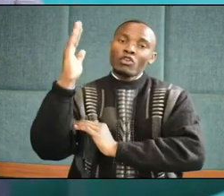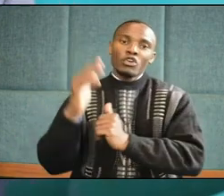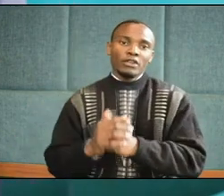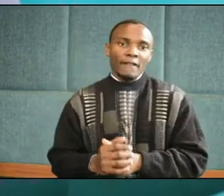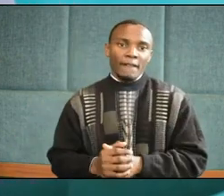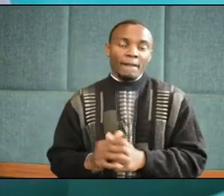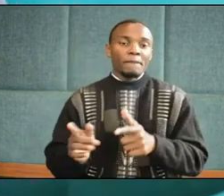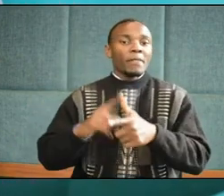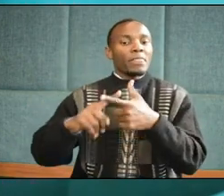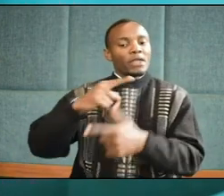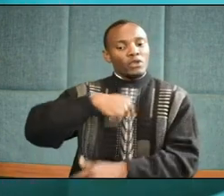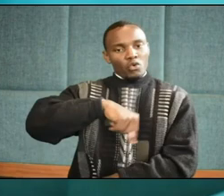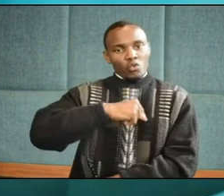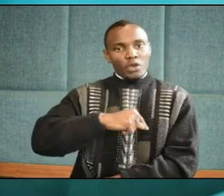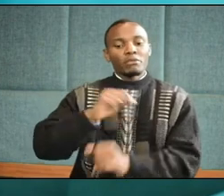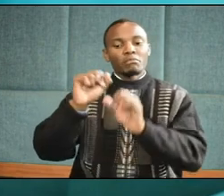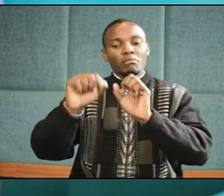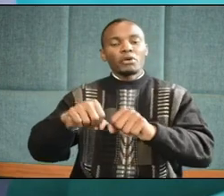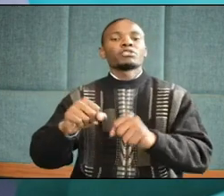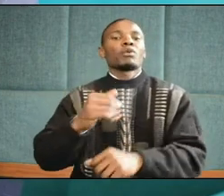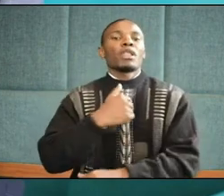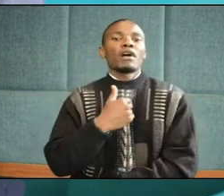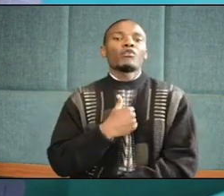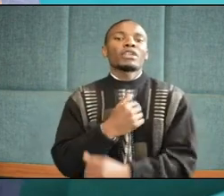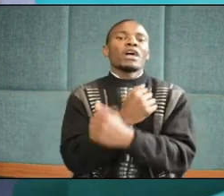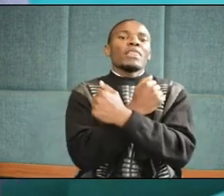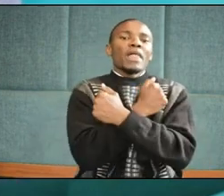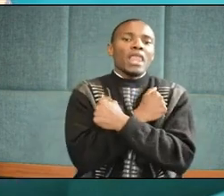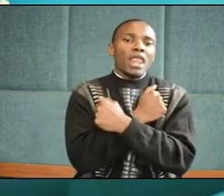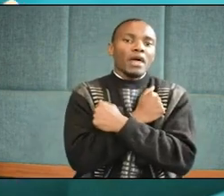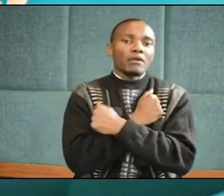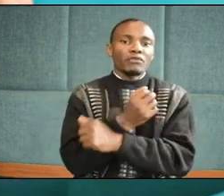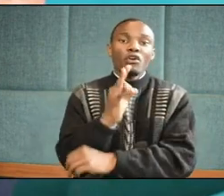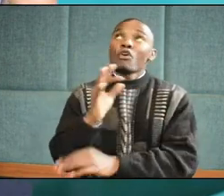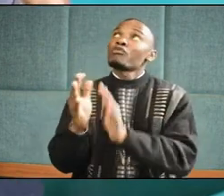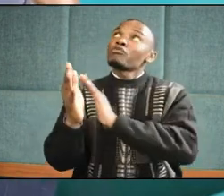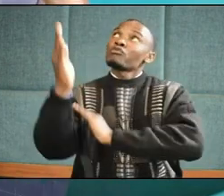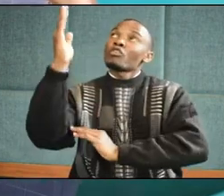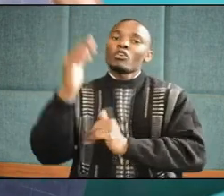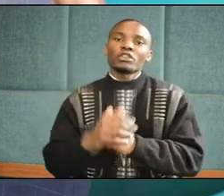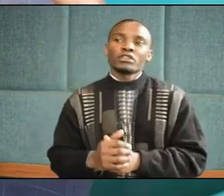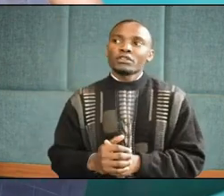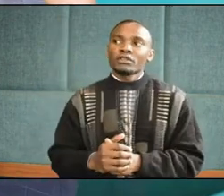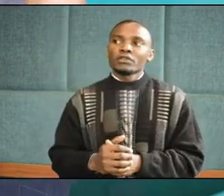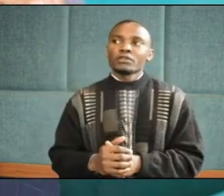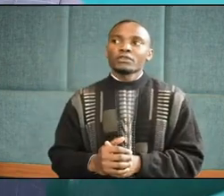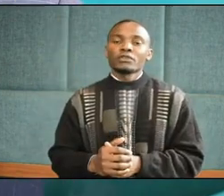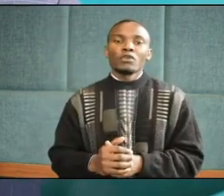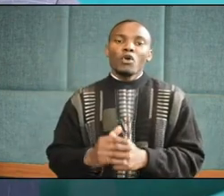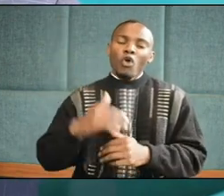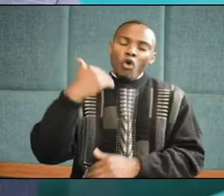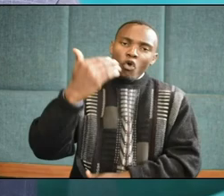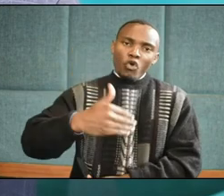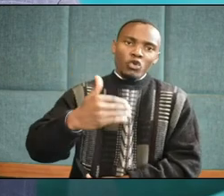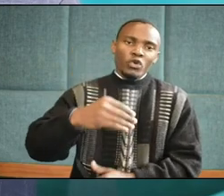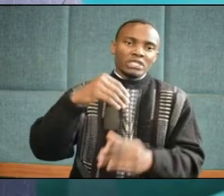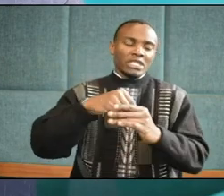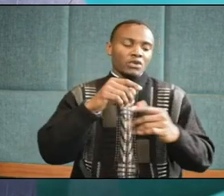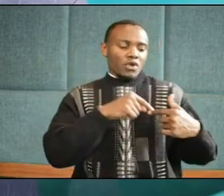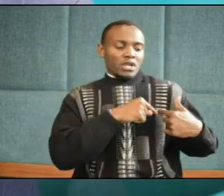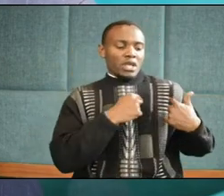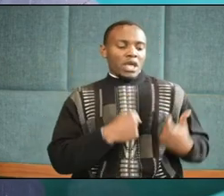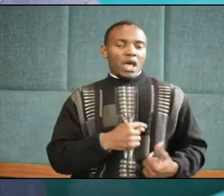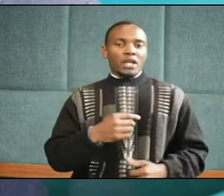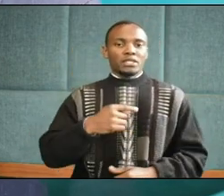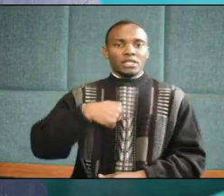so that we can have the love of God poured in our hearts by the